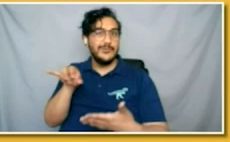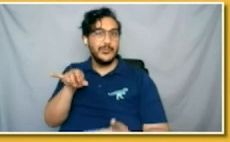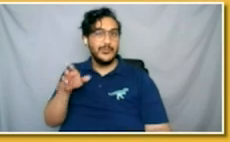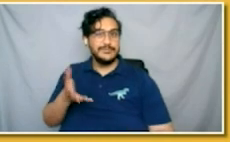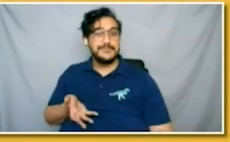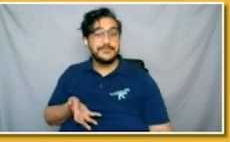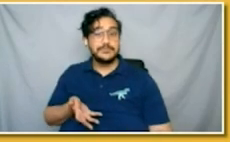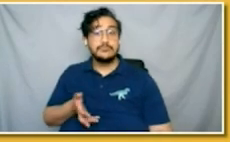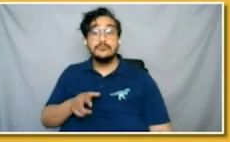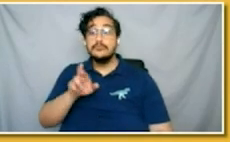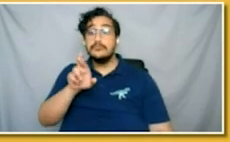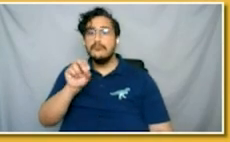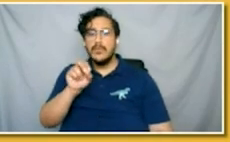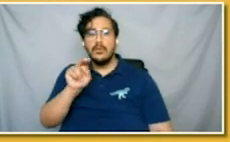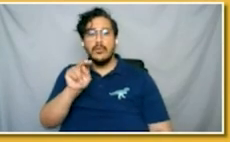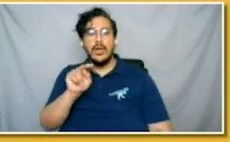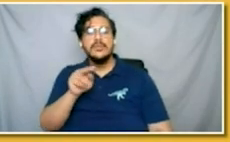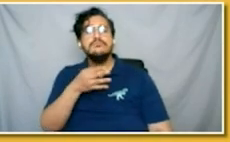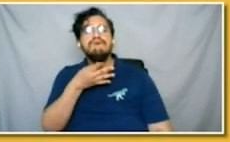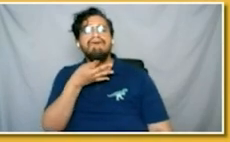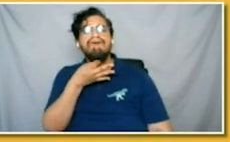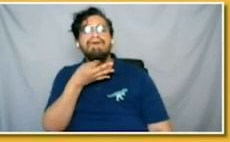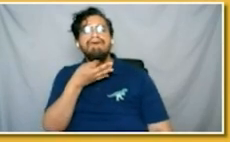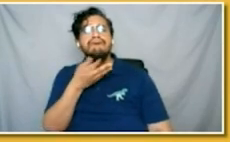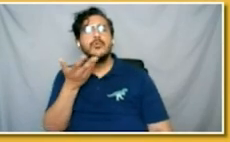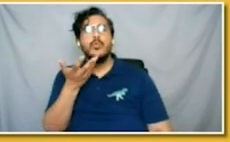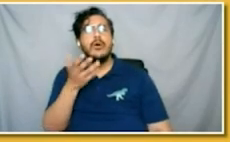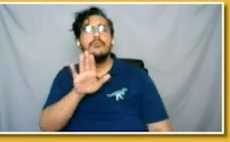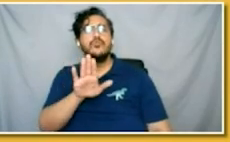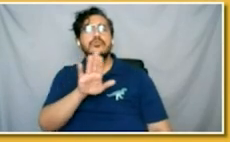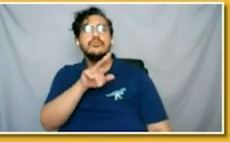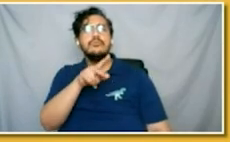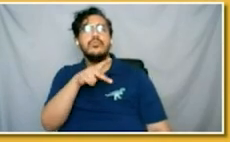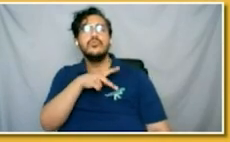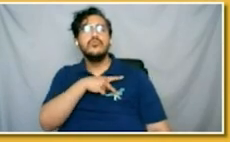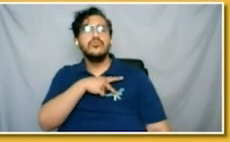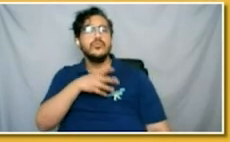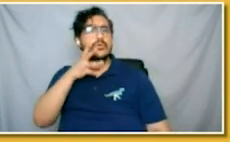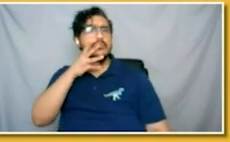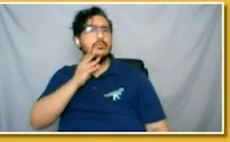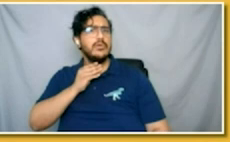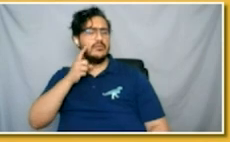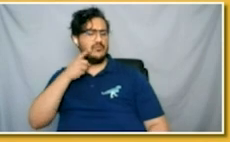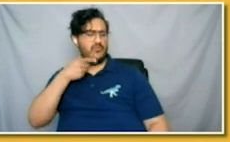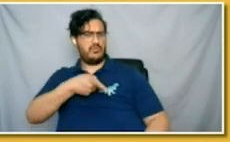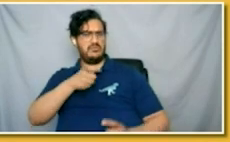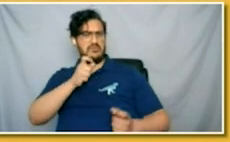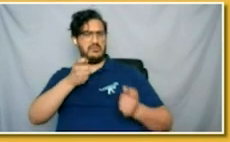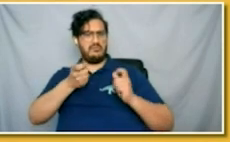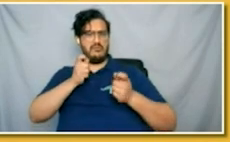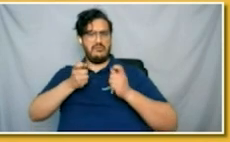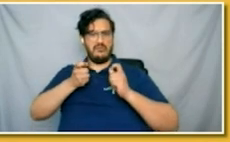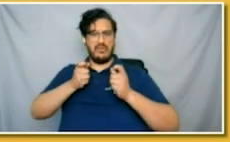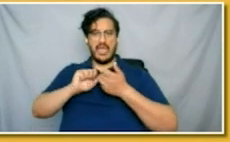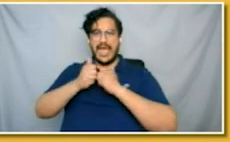curious, what was your personal experience of how these kinds of changes affected you and your